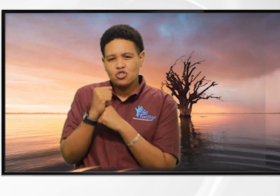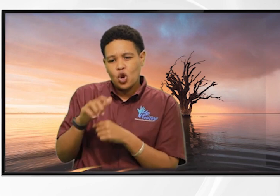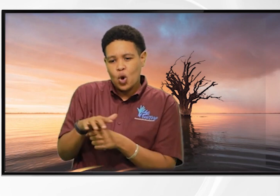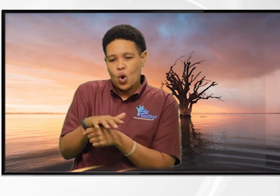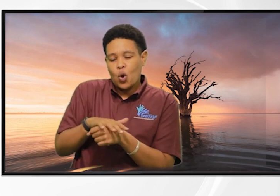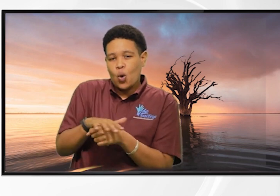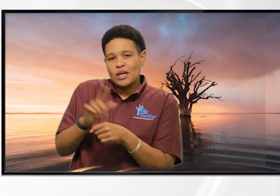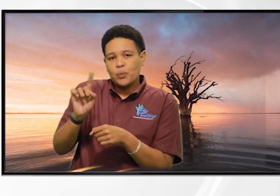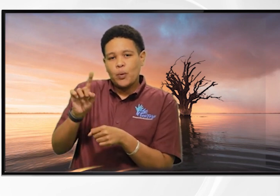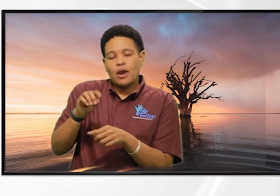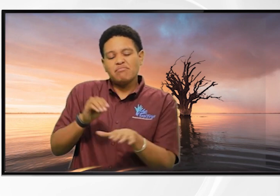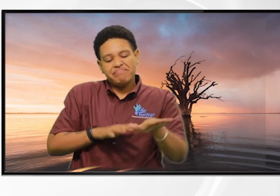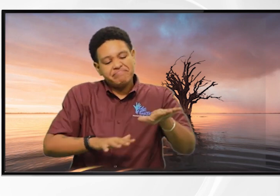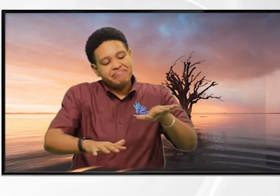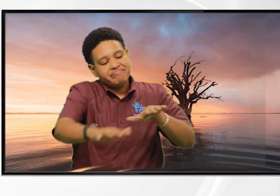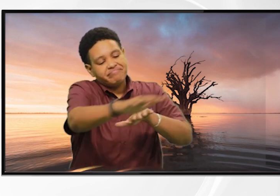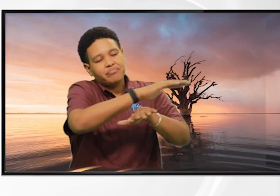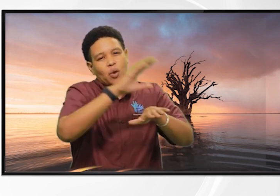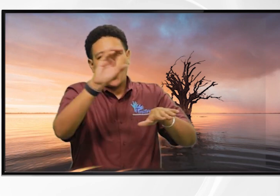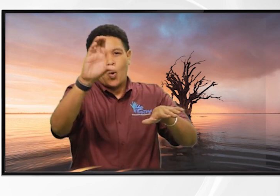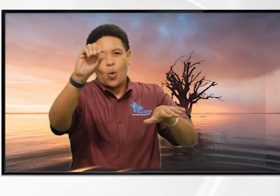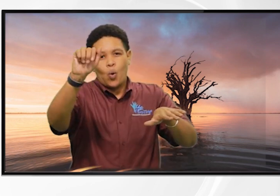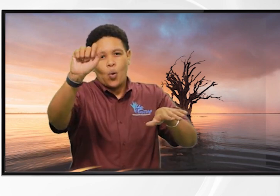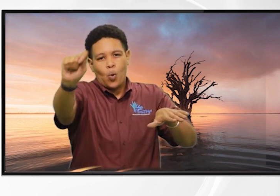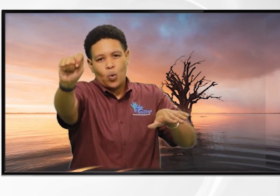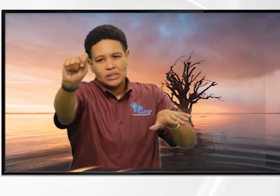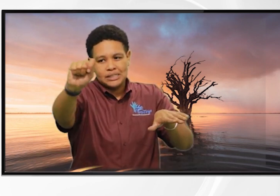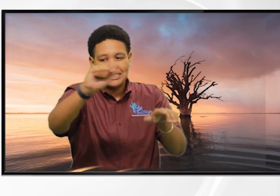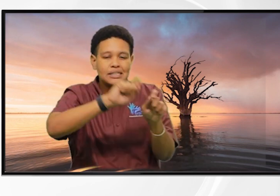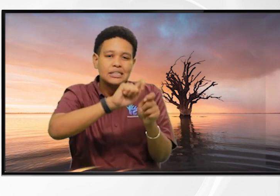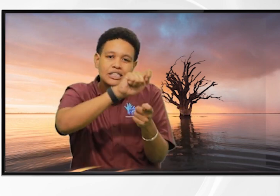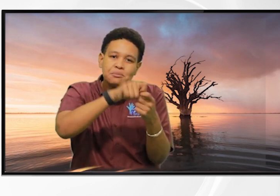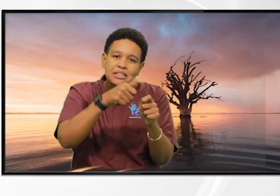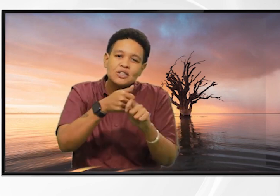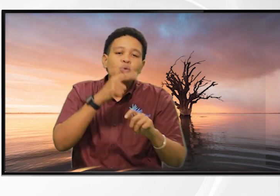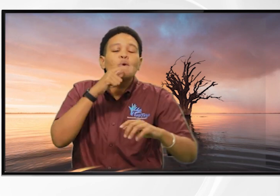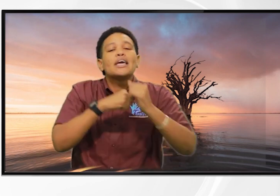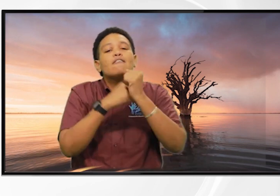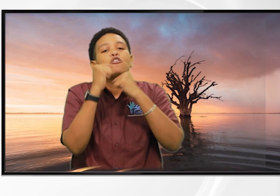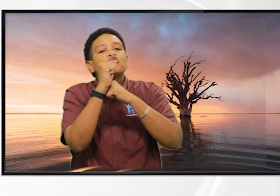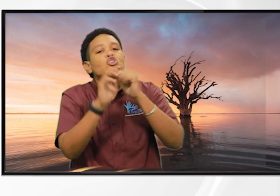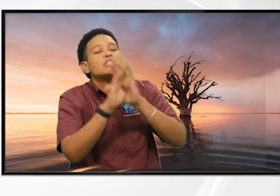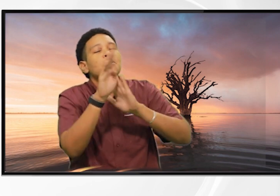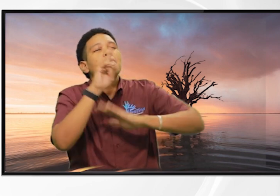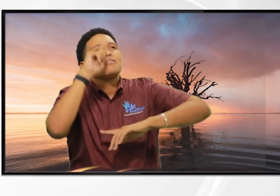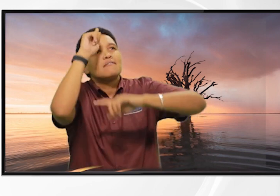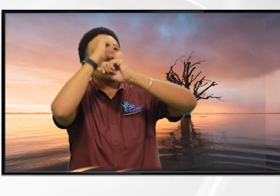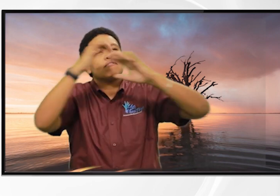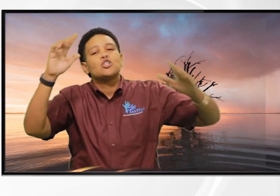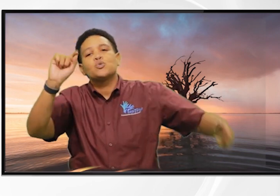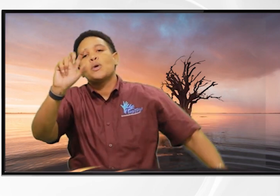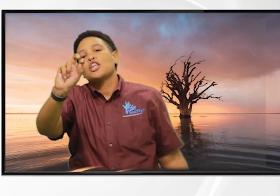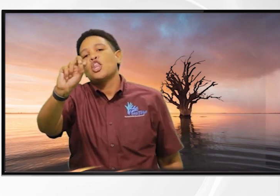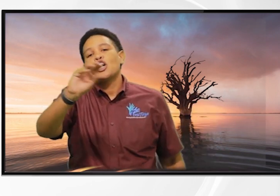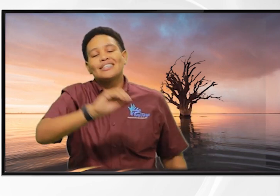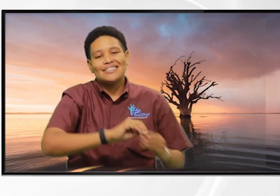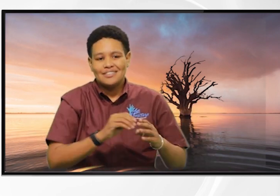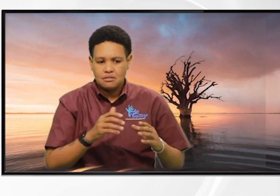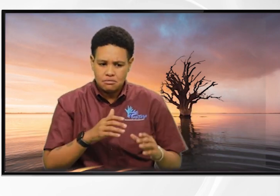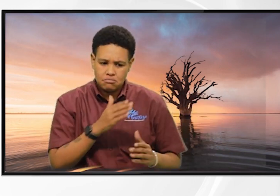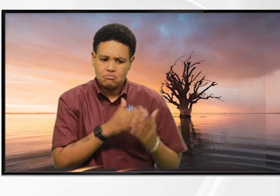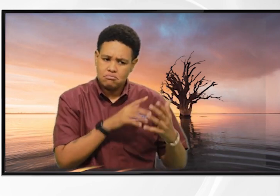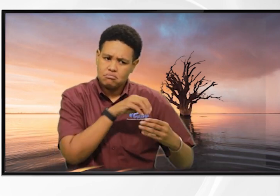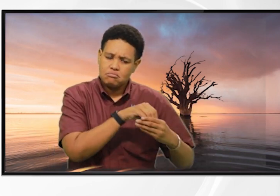coast. In particular, with respect to infrastructural development, Vision 2030 in part